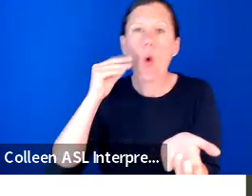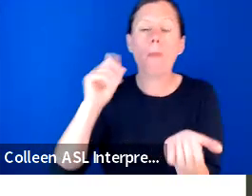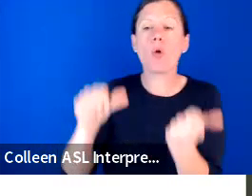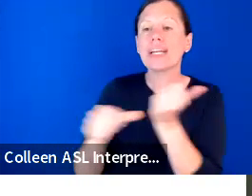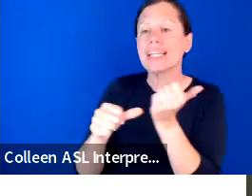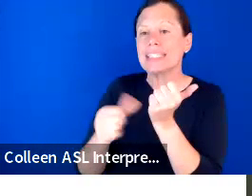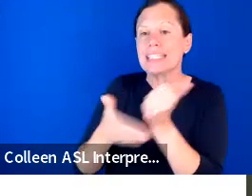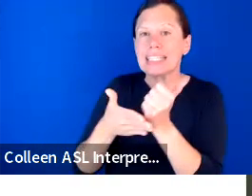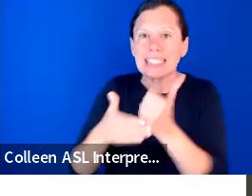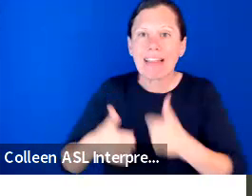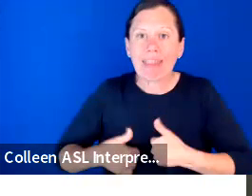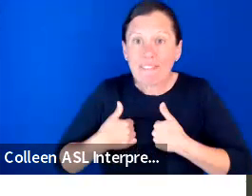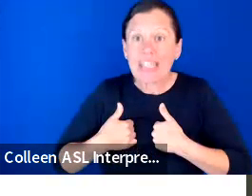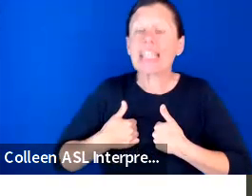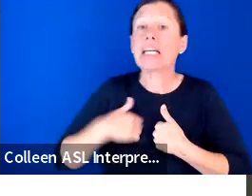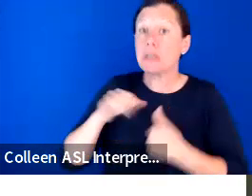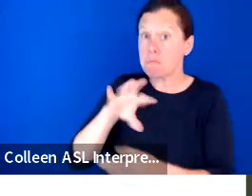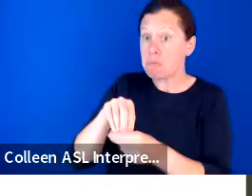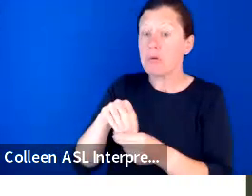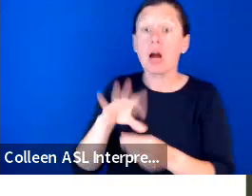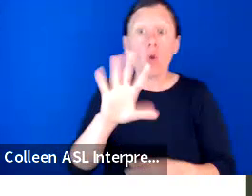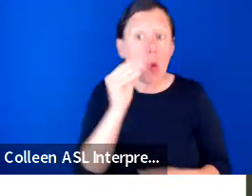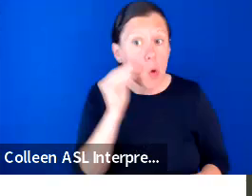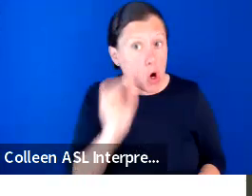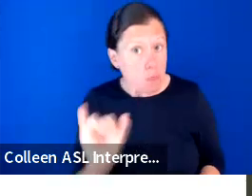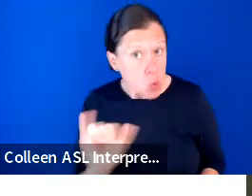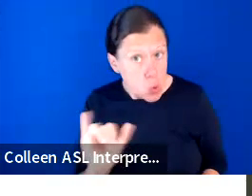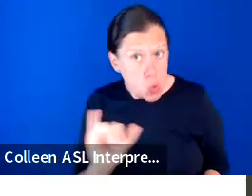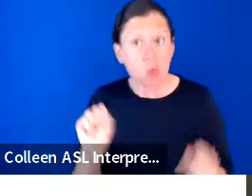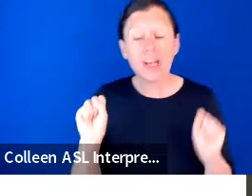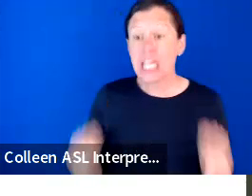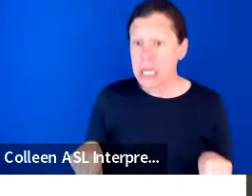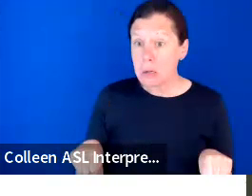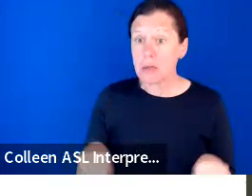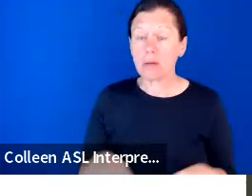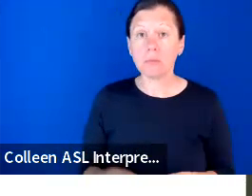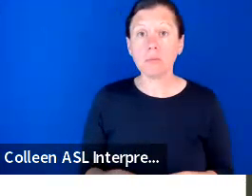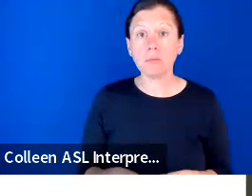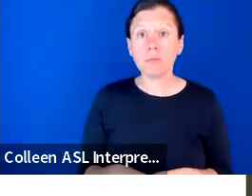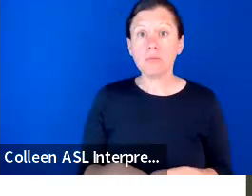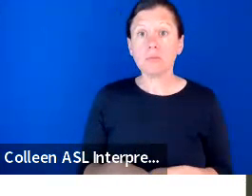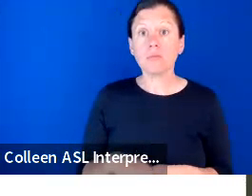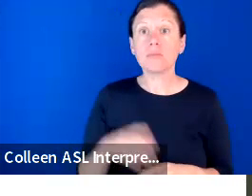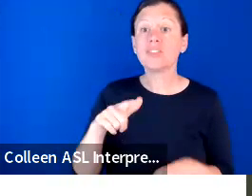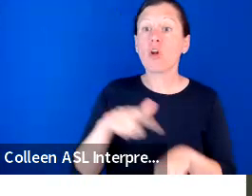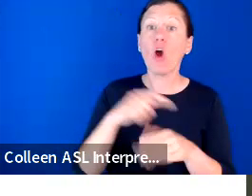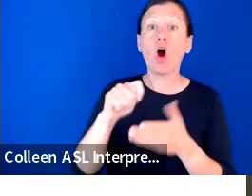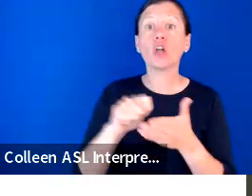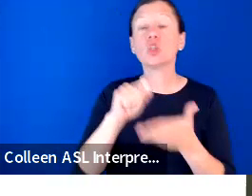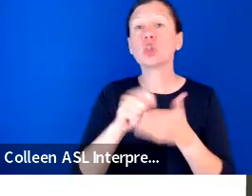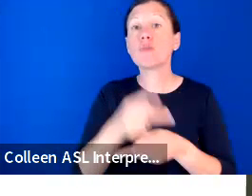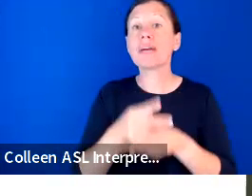home. And in fact, most people with long-term care needs can stay in their own homes as long as they have the right support.